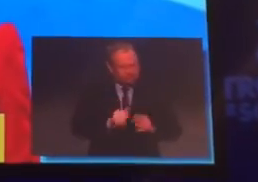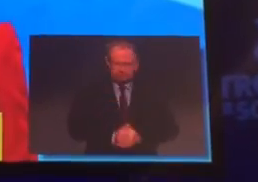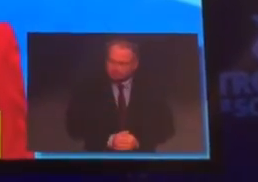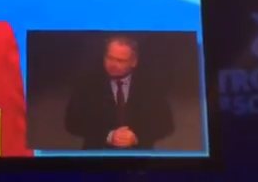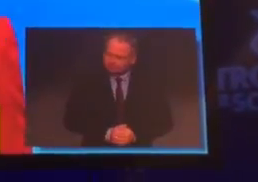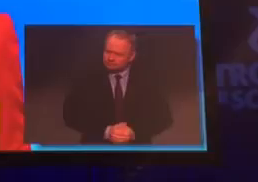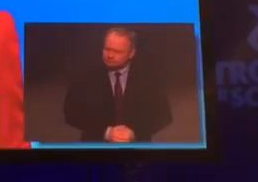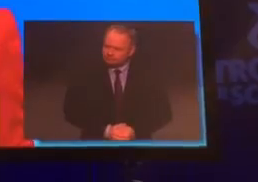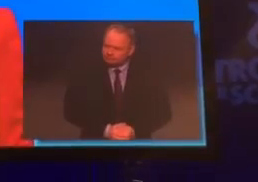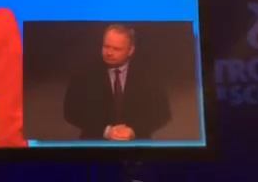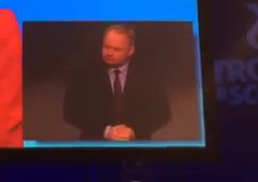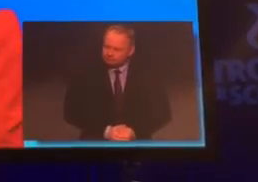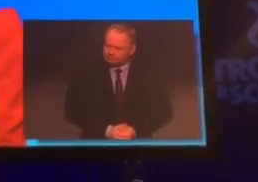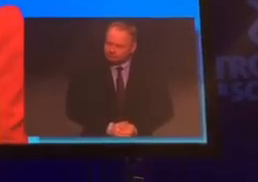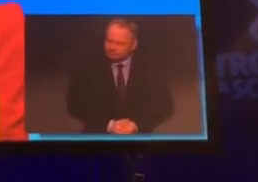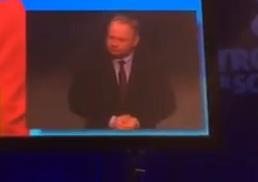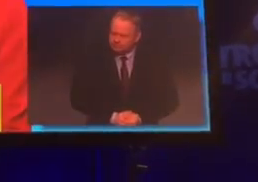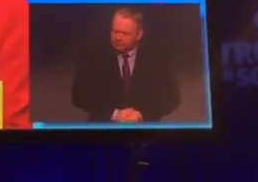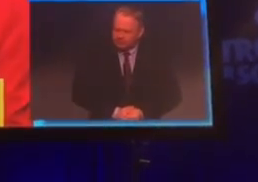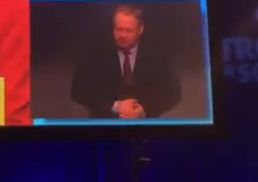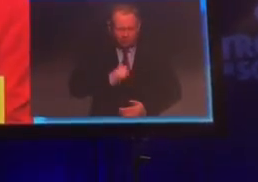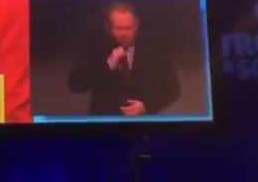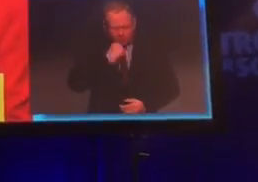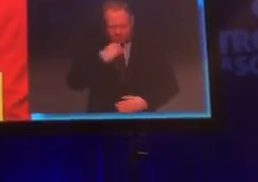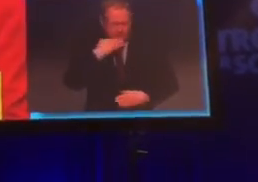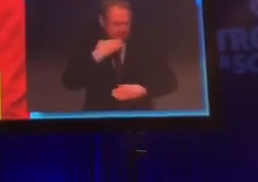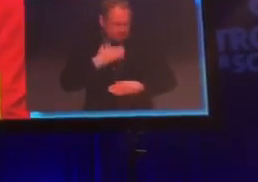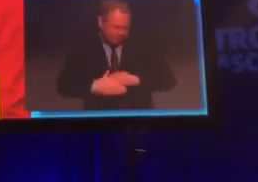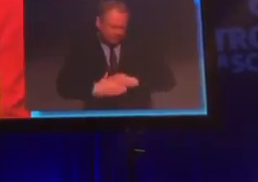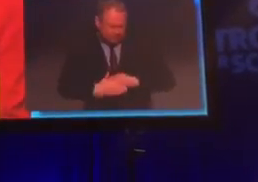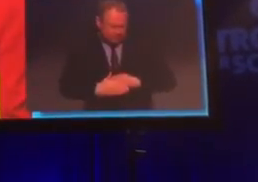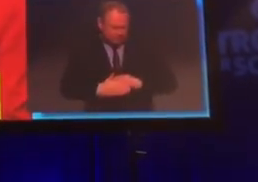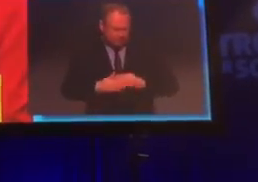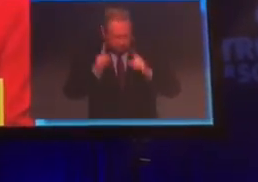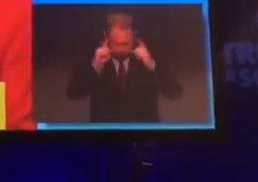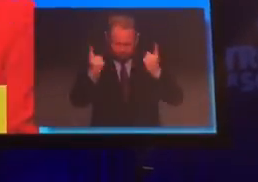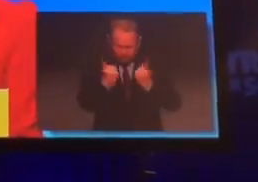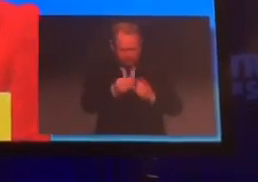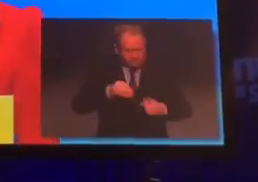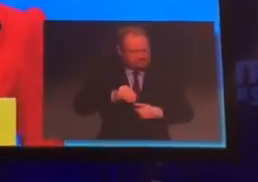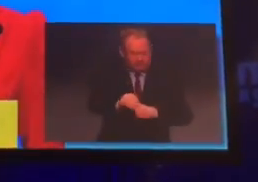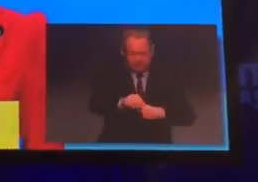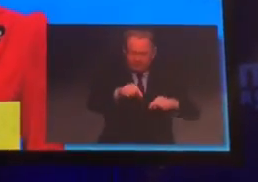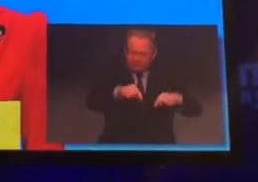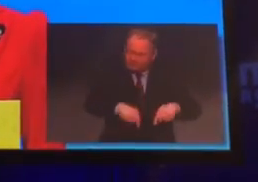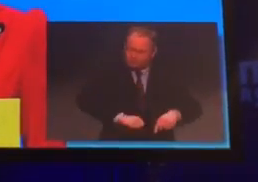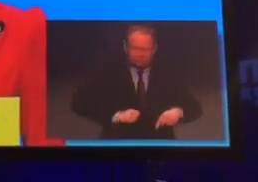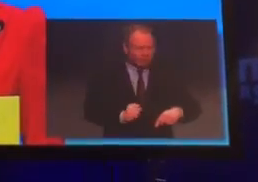SNP is in charge, there will be no tuition fees in Scotland.